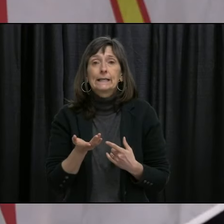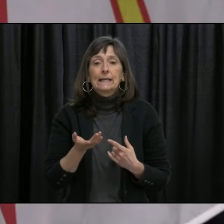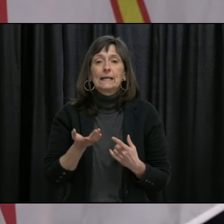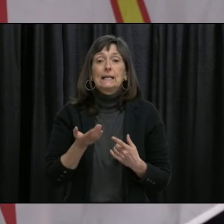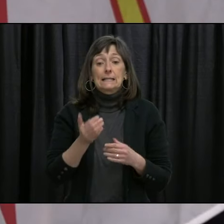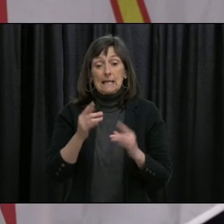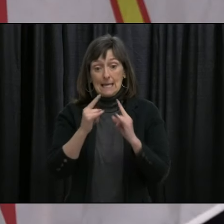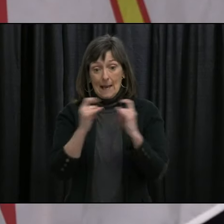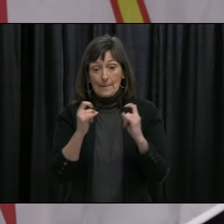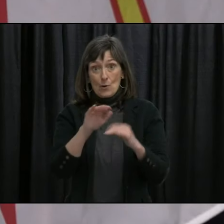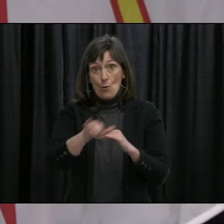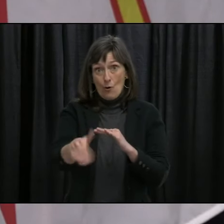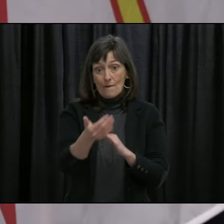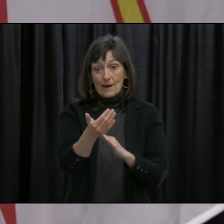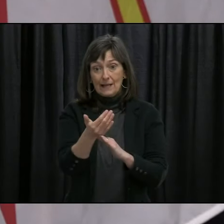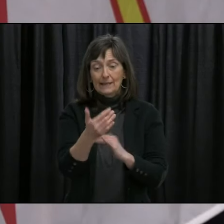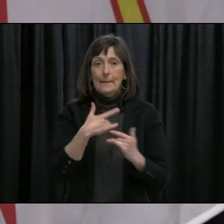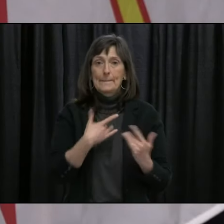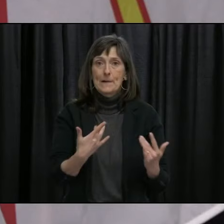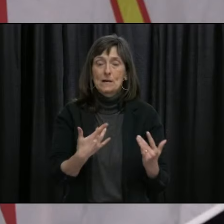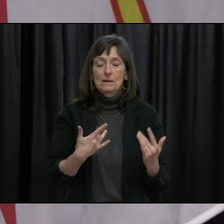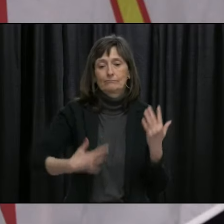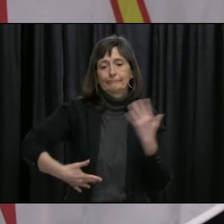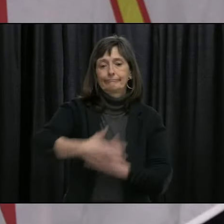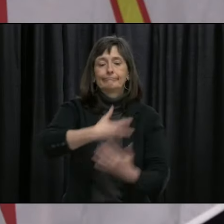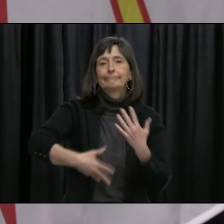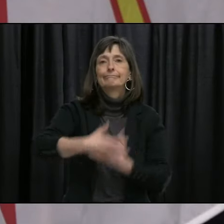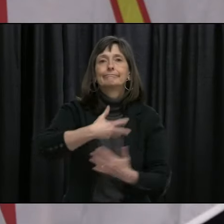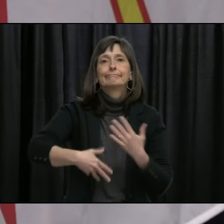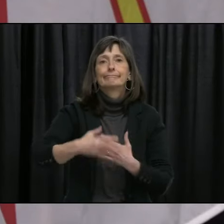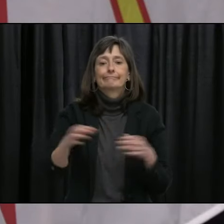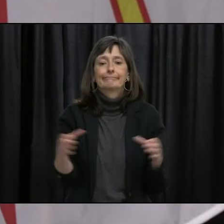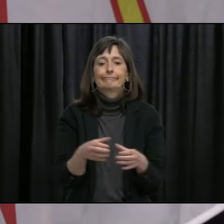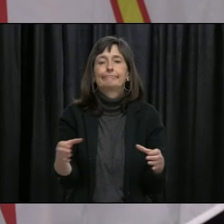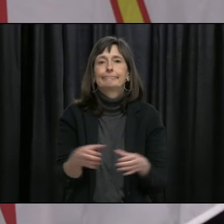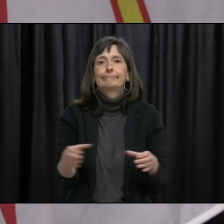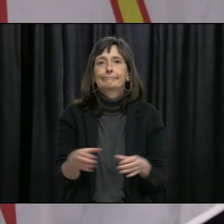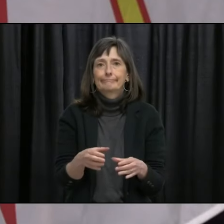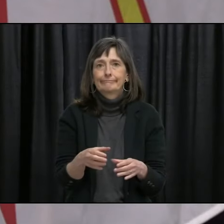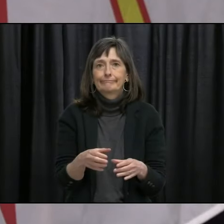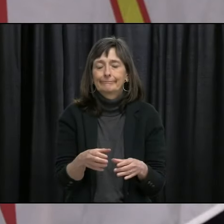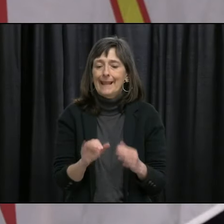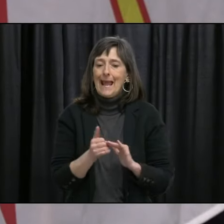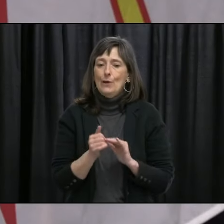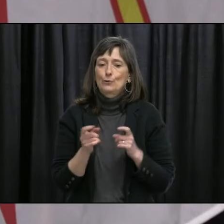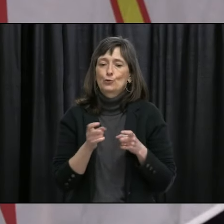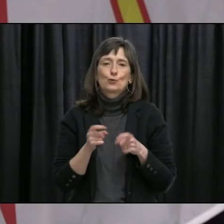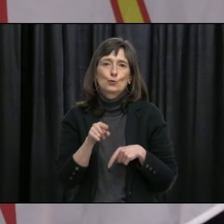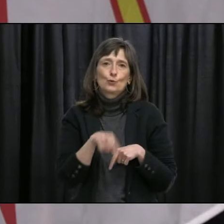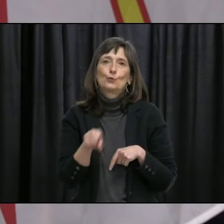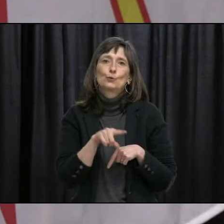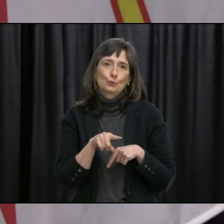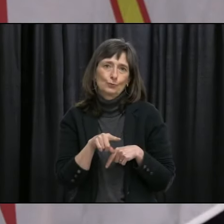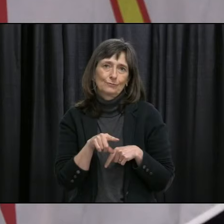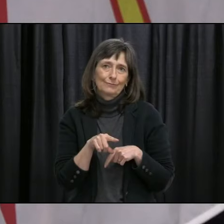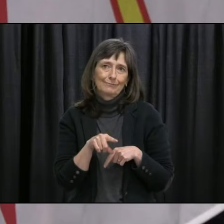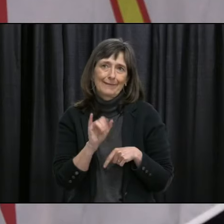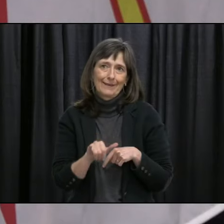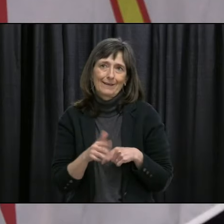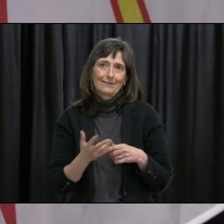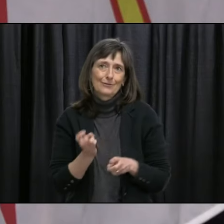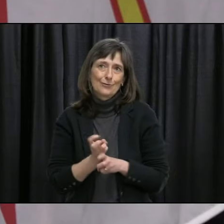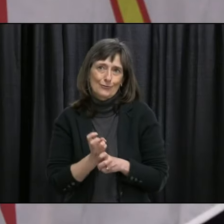interactions that will happen while people are camping, and the difficulty sometimes that there is in trying to control the way that people are gathering.